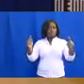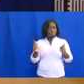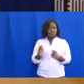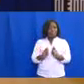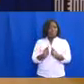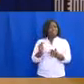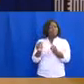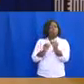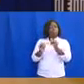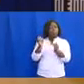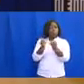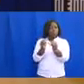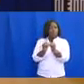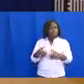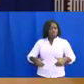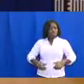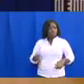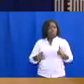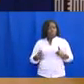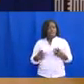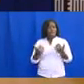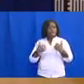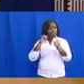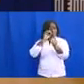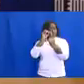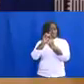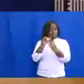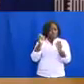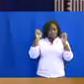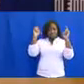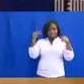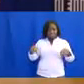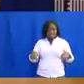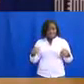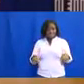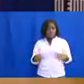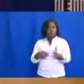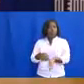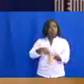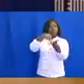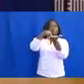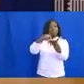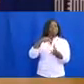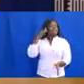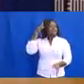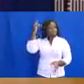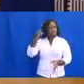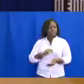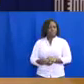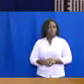generation of young people who are the objects of education today and who represent our future.